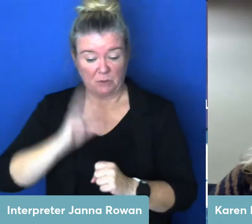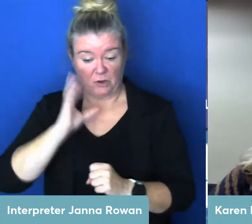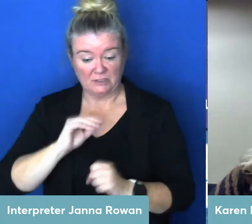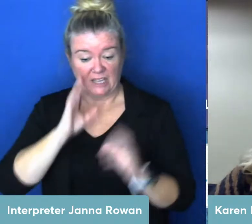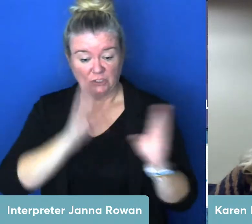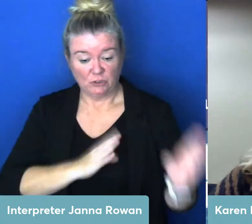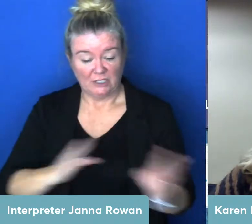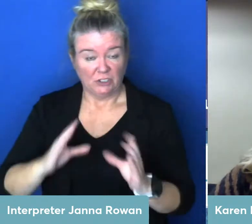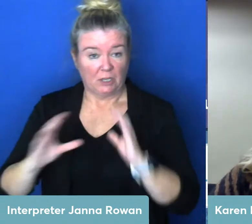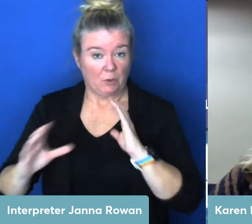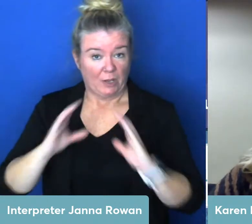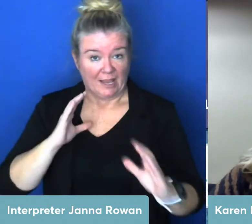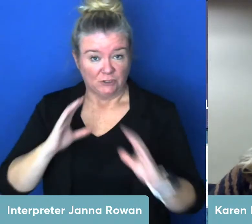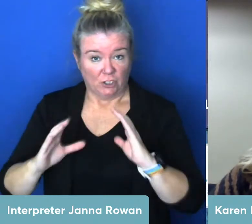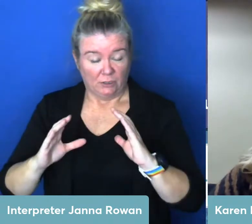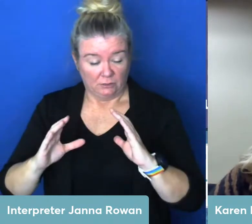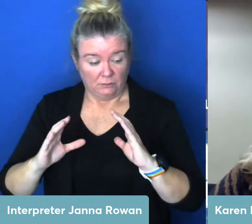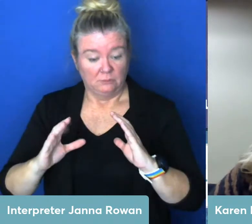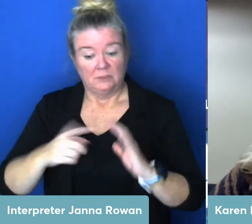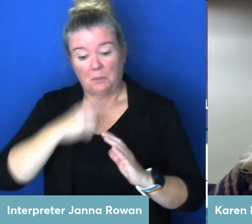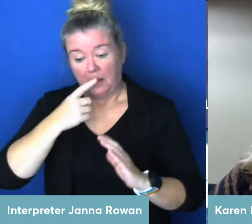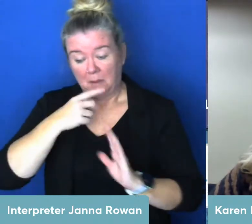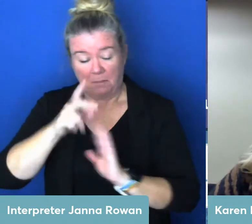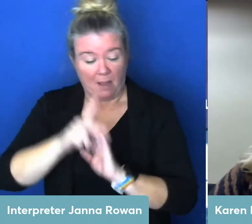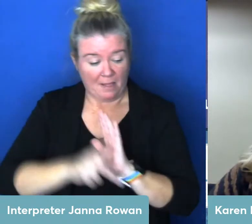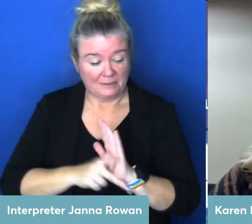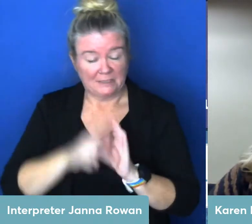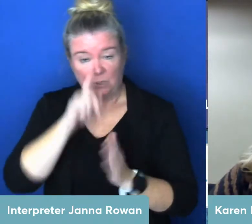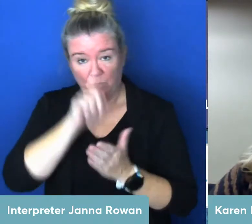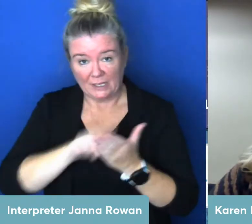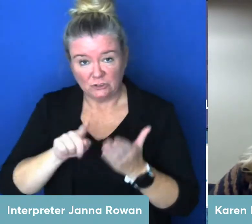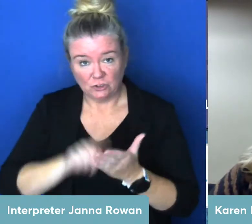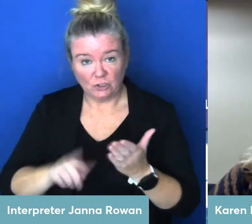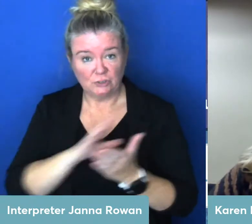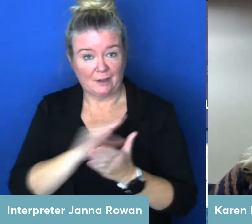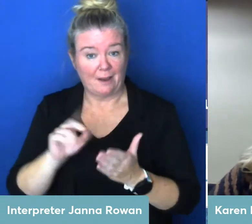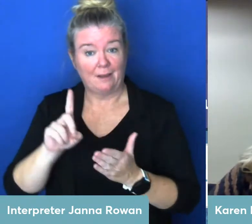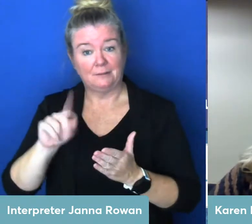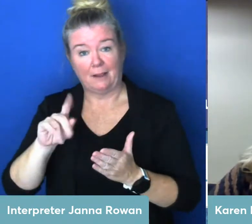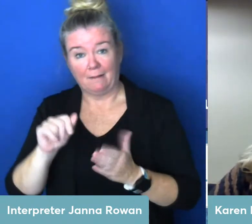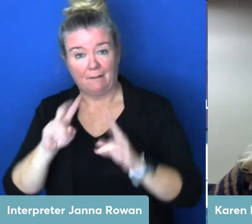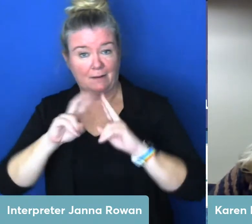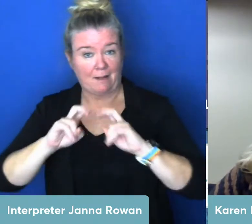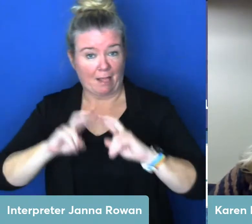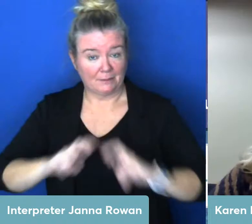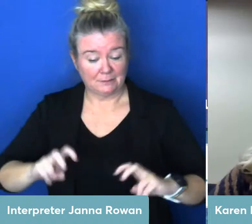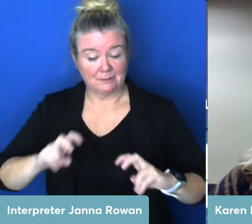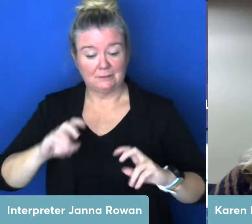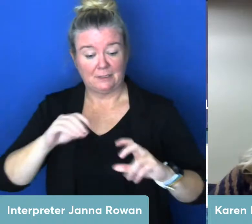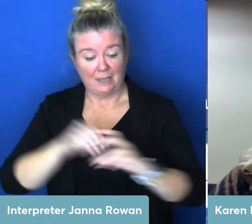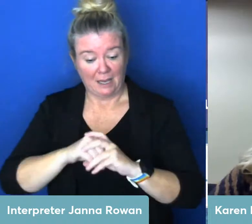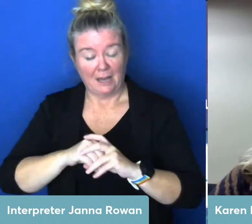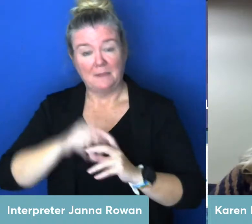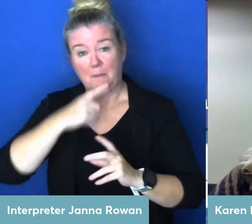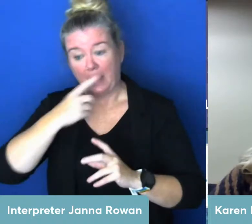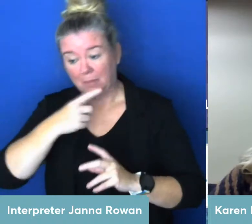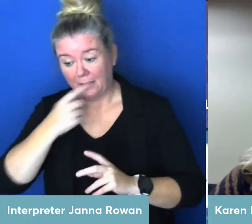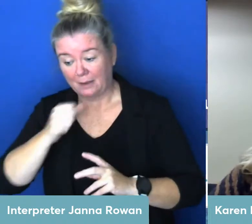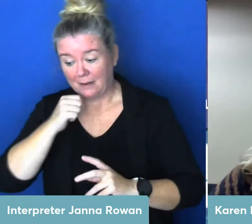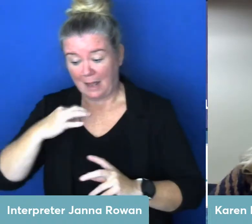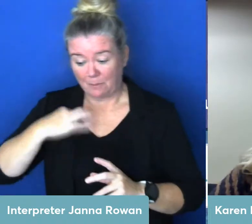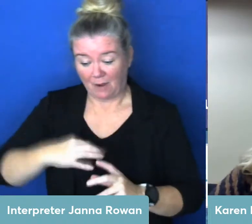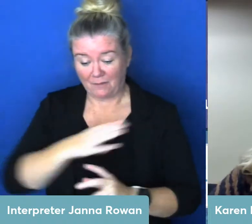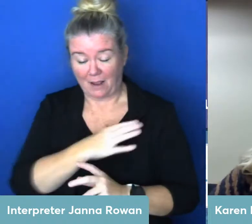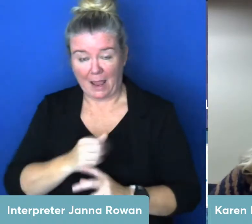strategic communication, public policy research, and data analysis in the public, nonprofit, and